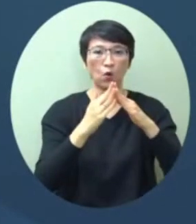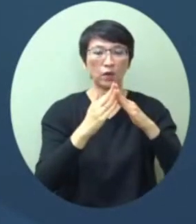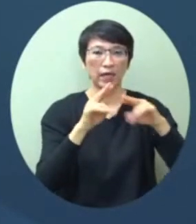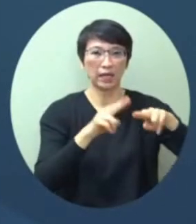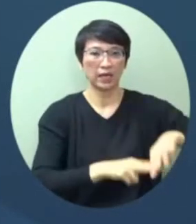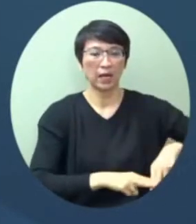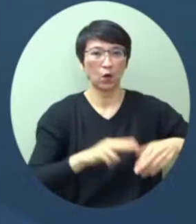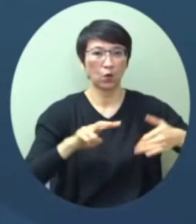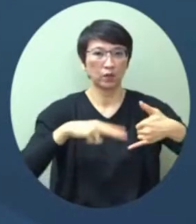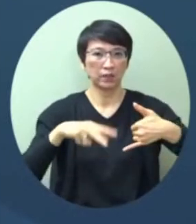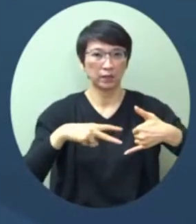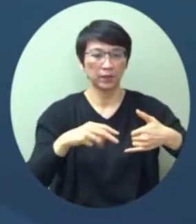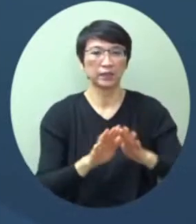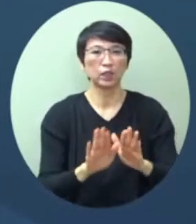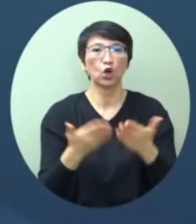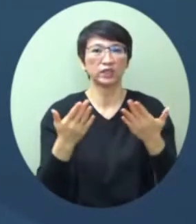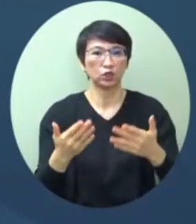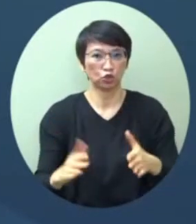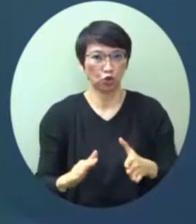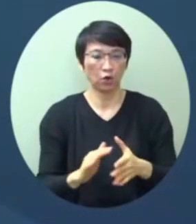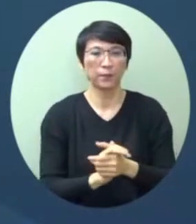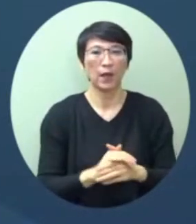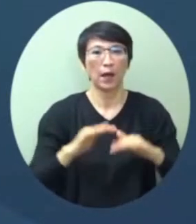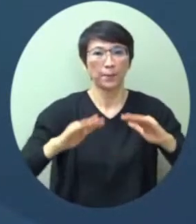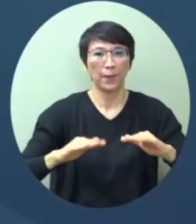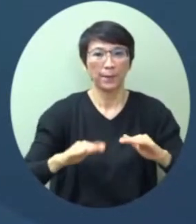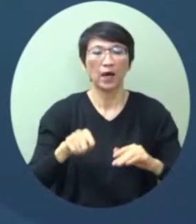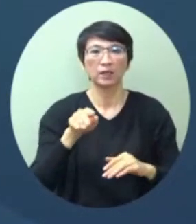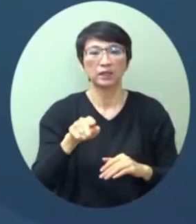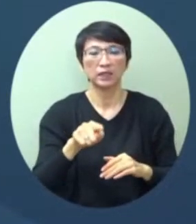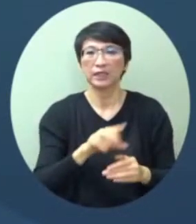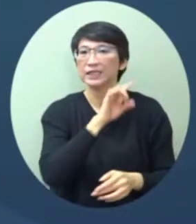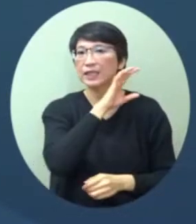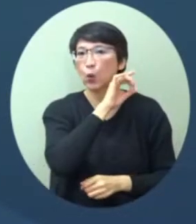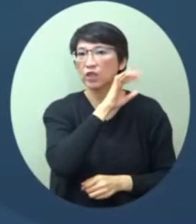quarantine purpose. Now, because